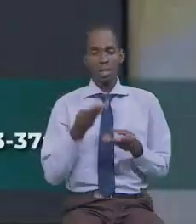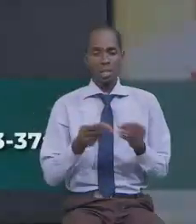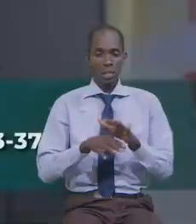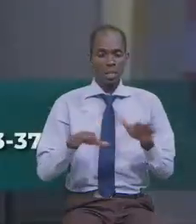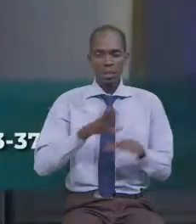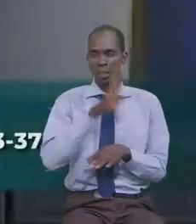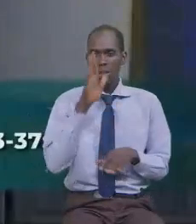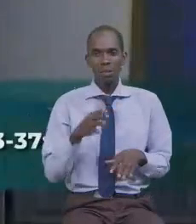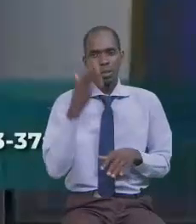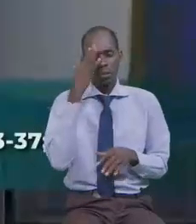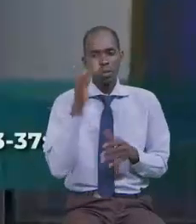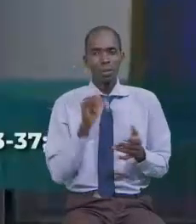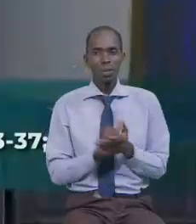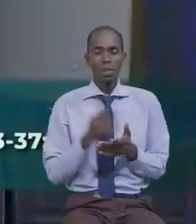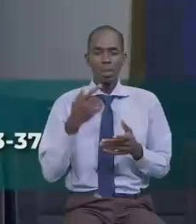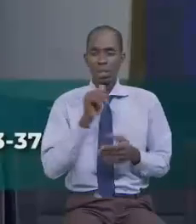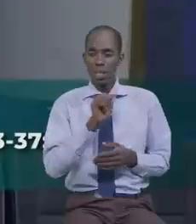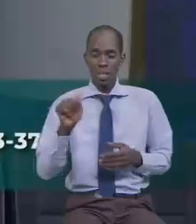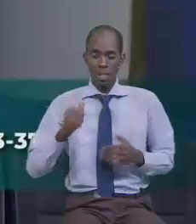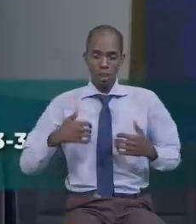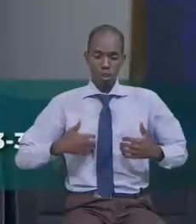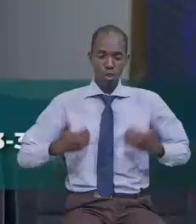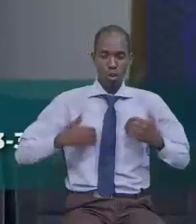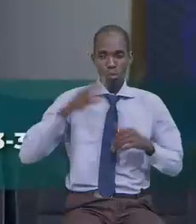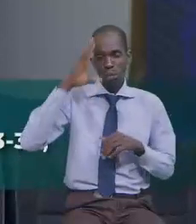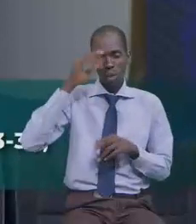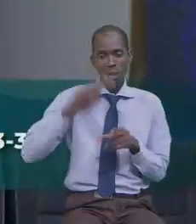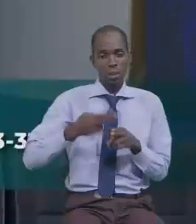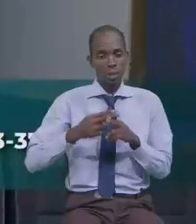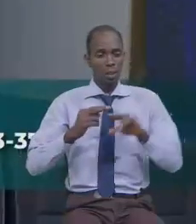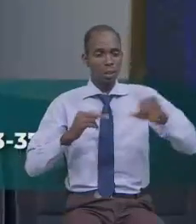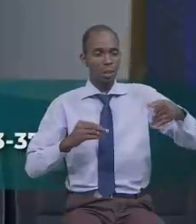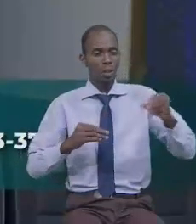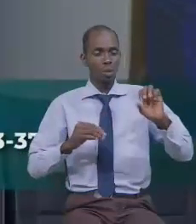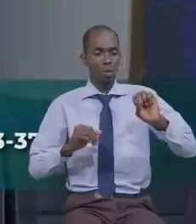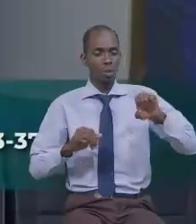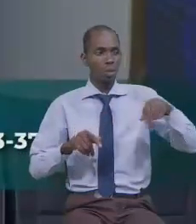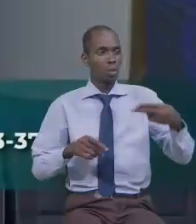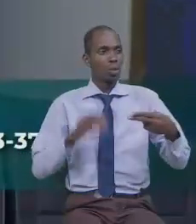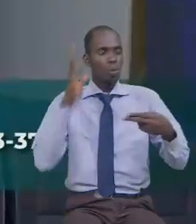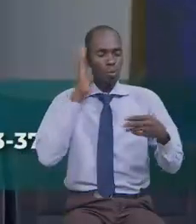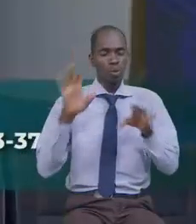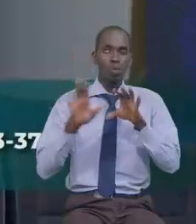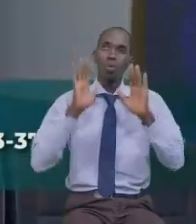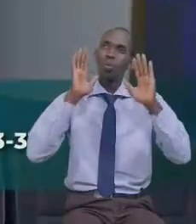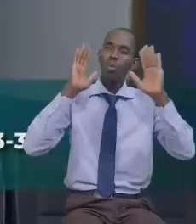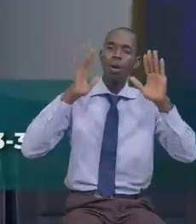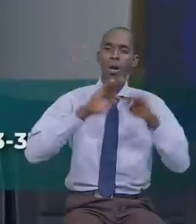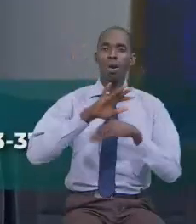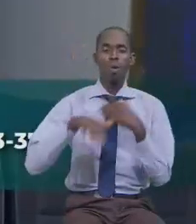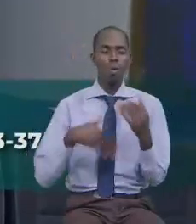youth called Joseph is the one that will work wonders, and the whole nation will be